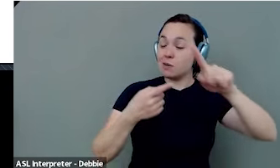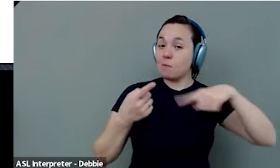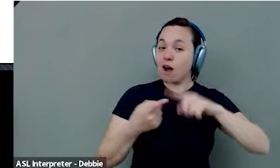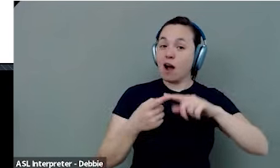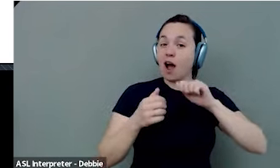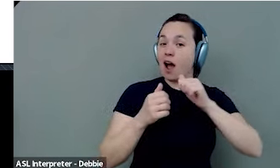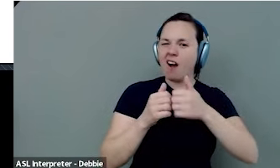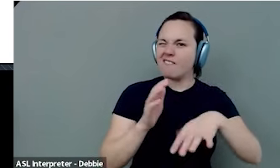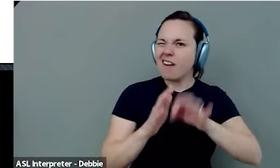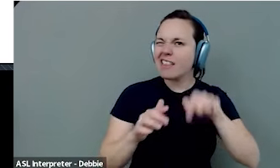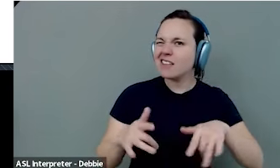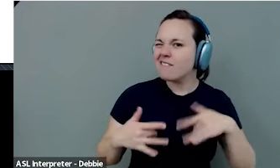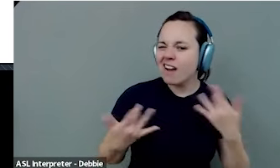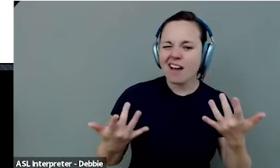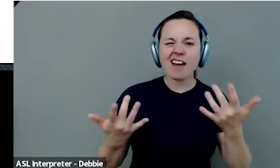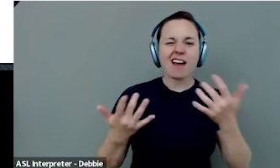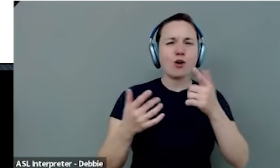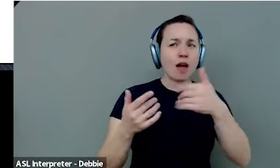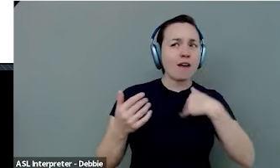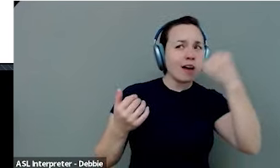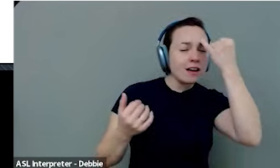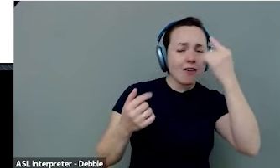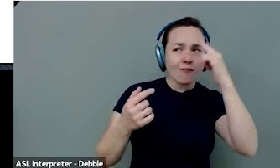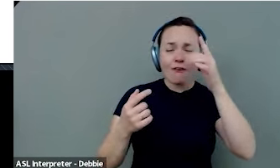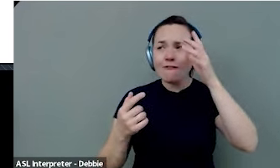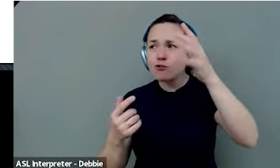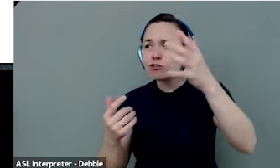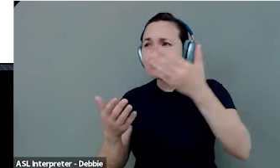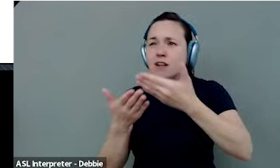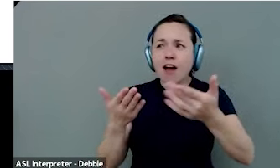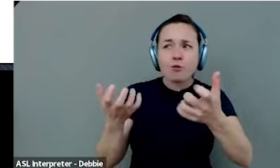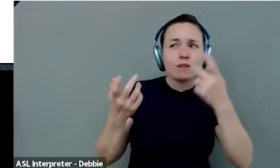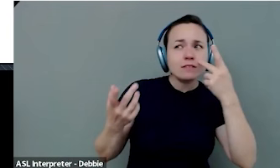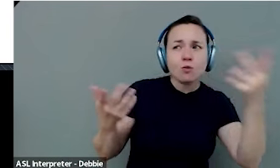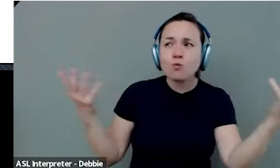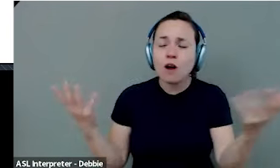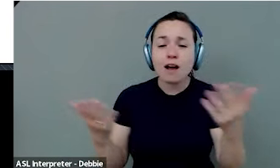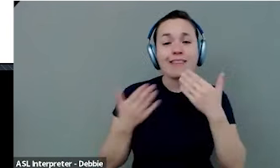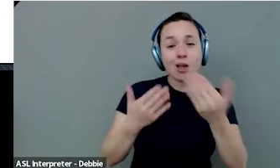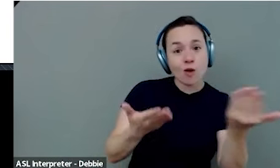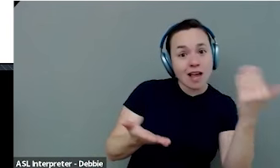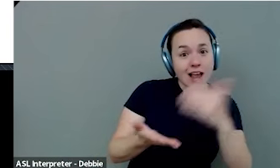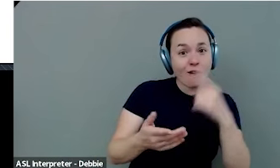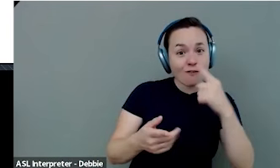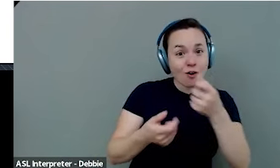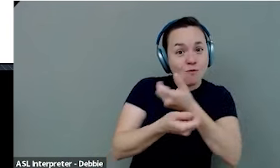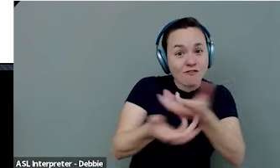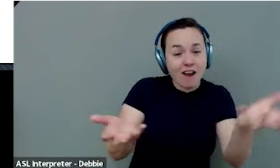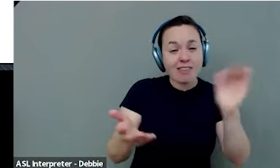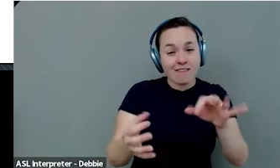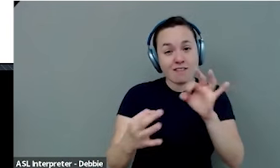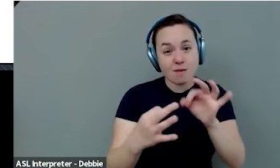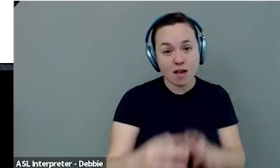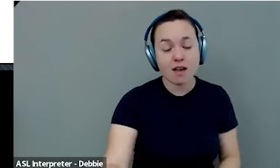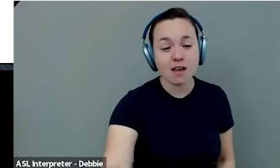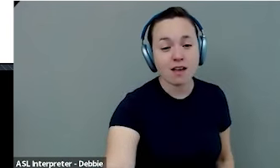did you find this event? Do you have any ideas about future things you would like to see? So thank you again for providing that feedback.